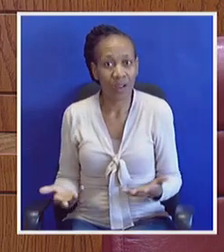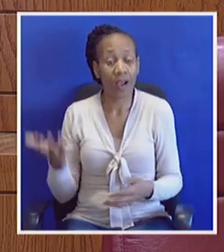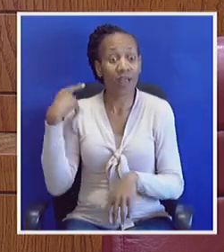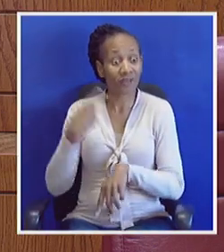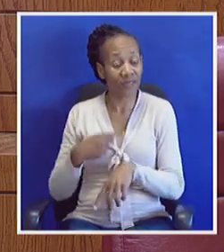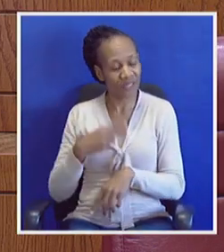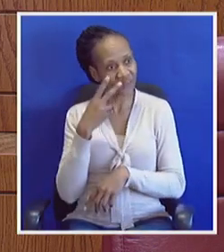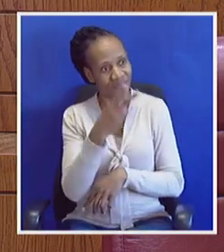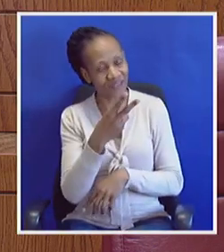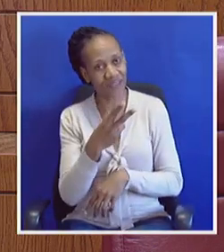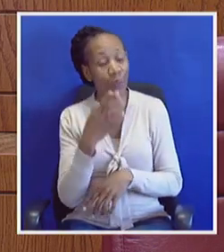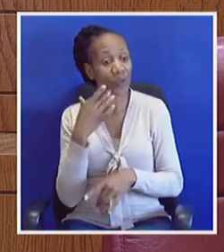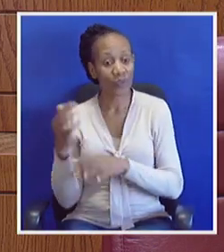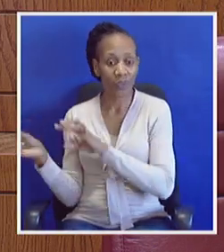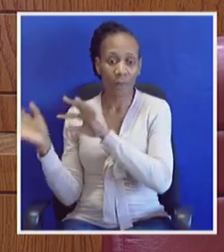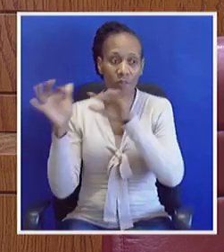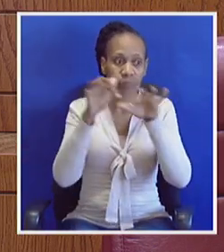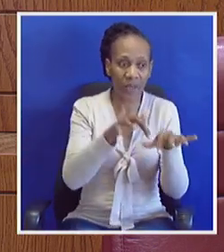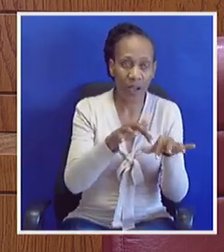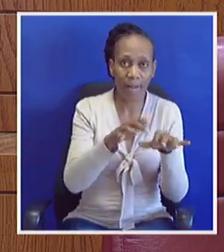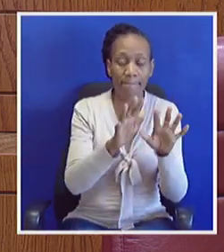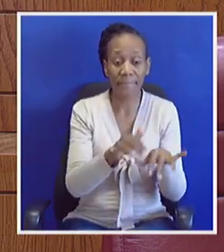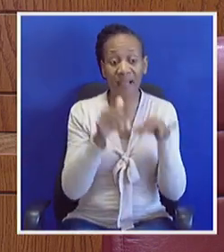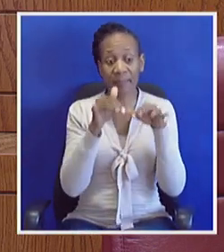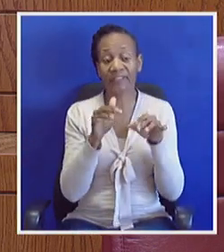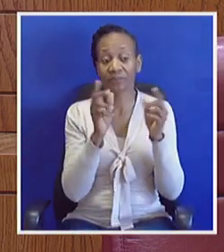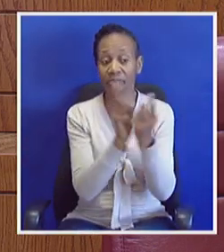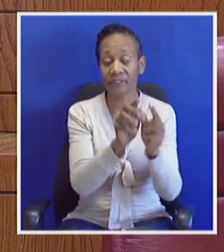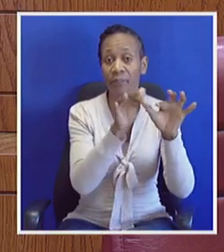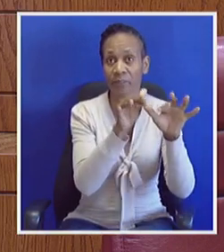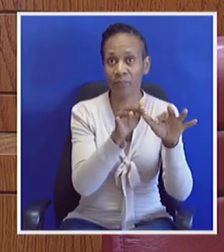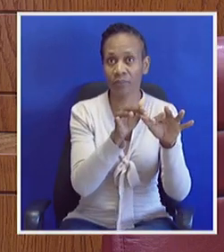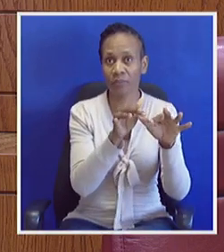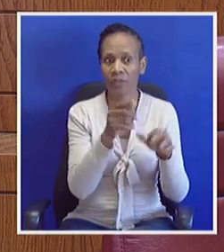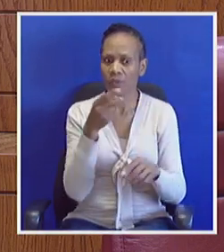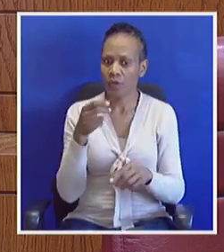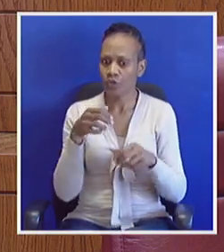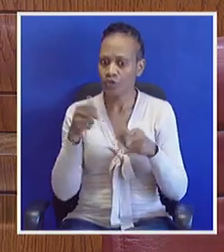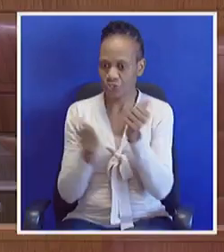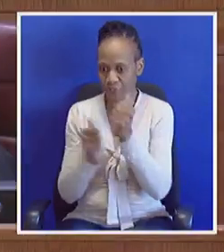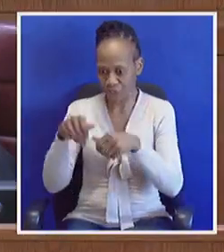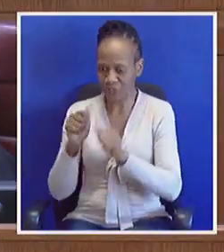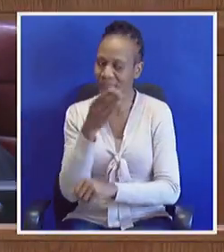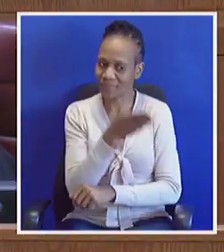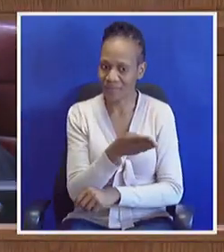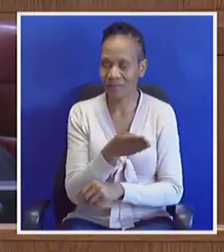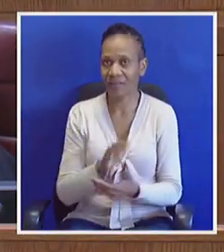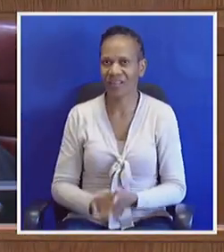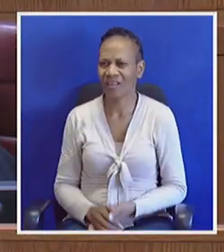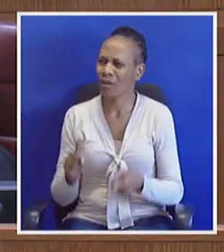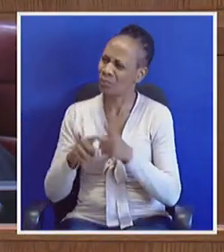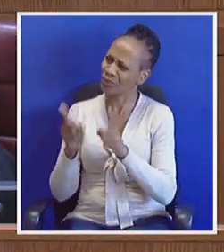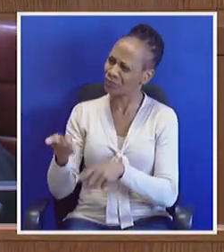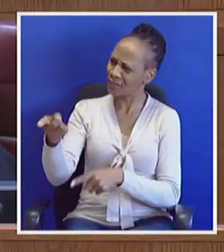were on taking parliament to the people. We would gladly be informed. That's no longer a point of order.